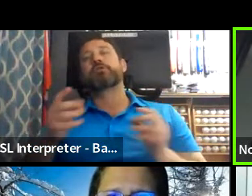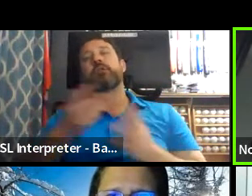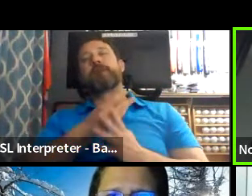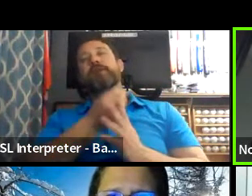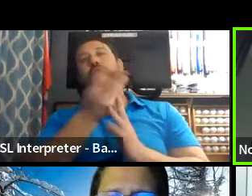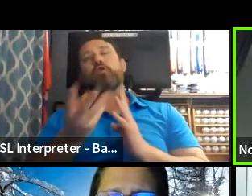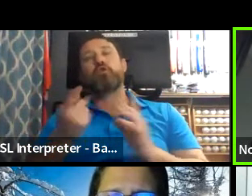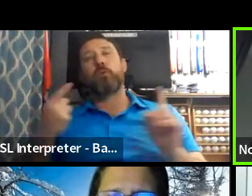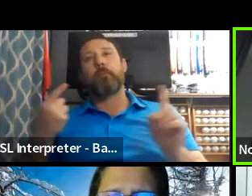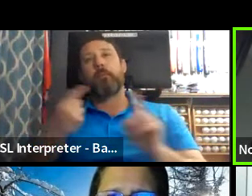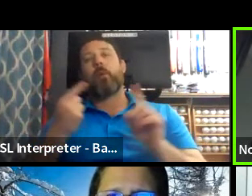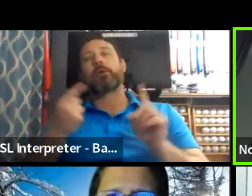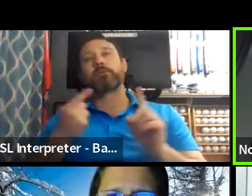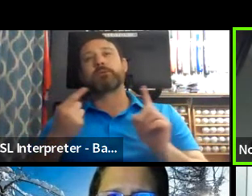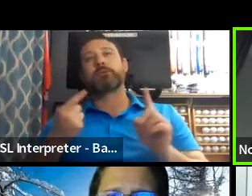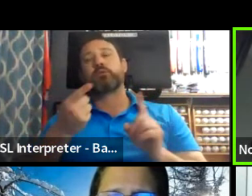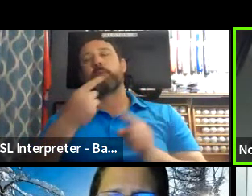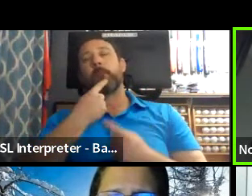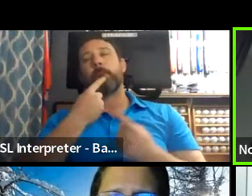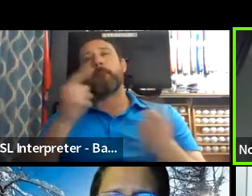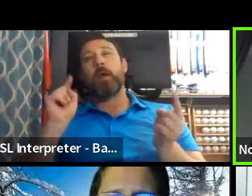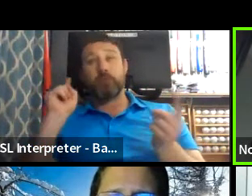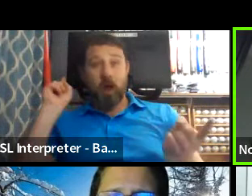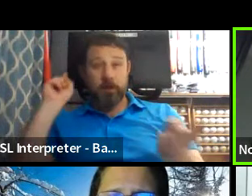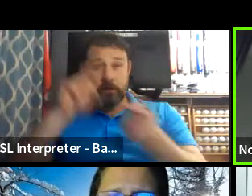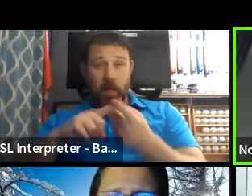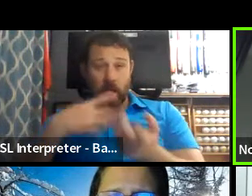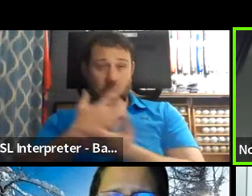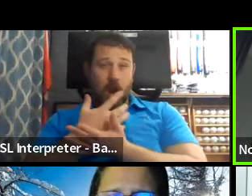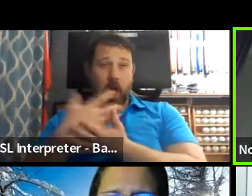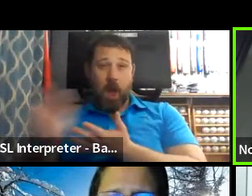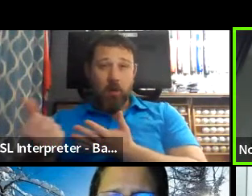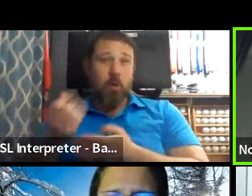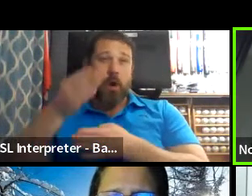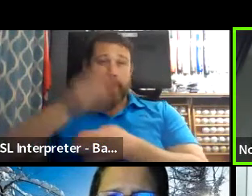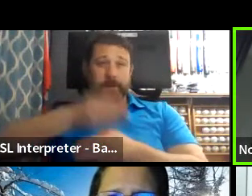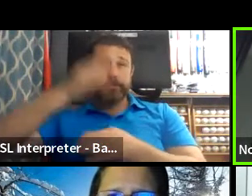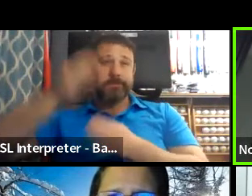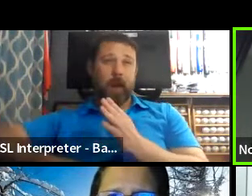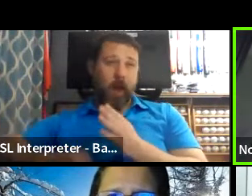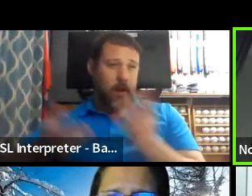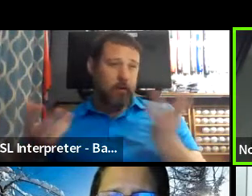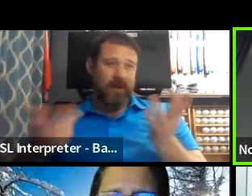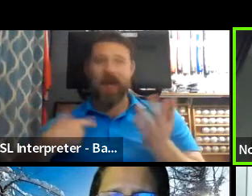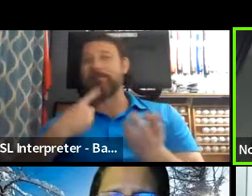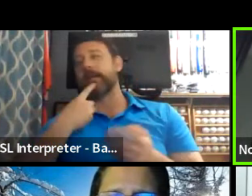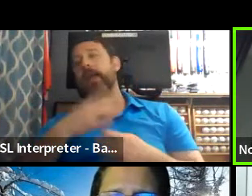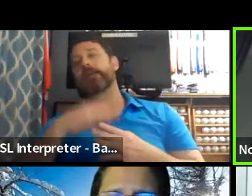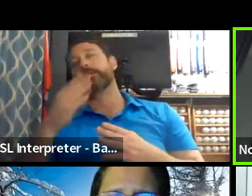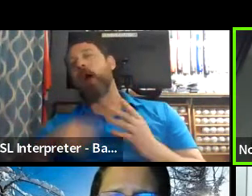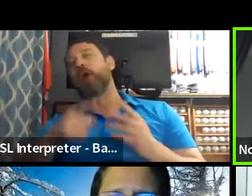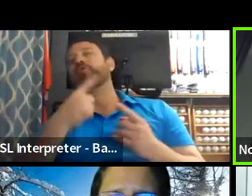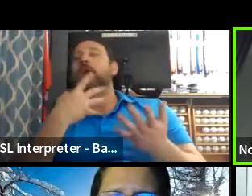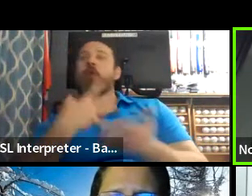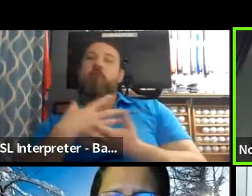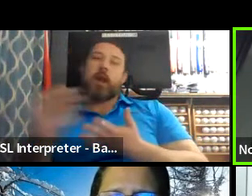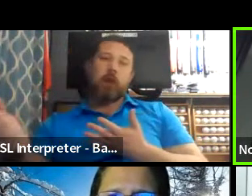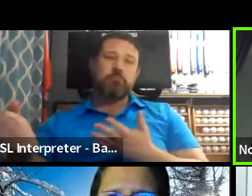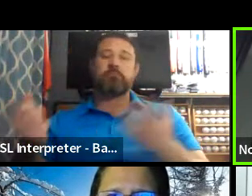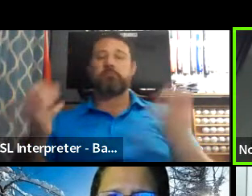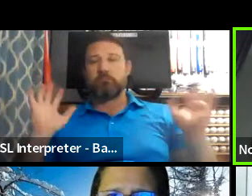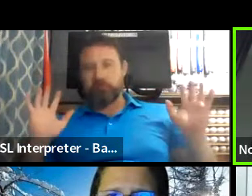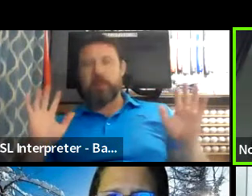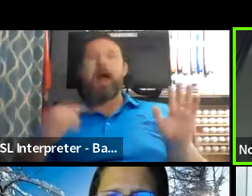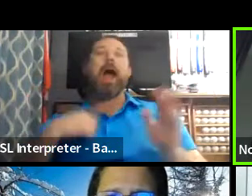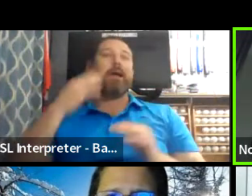on, you mentioned until they run out or expire. So I mean, I'm saying expire. Actually, you said until they run out, and I'm saying I know that